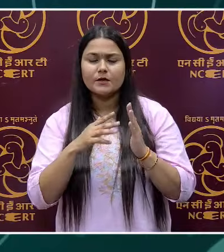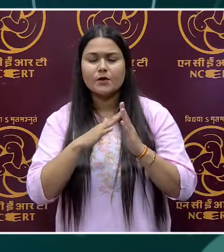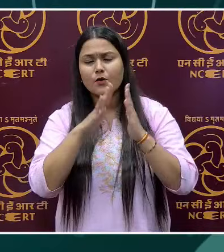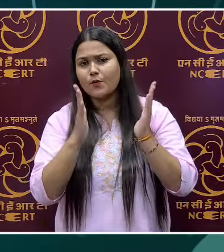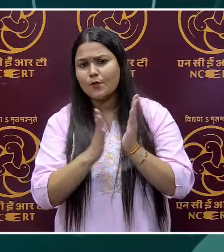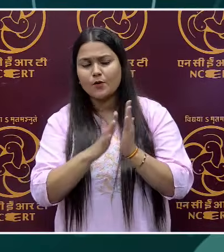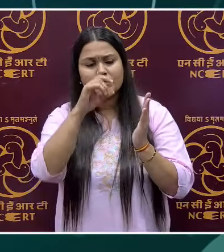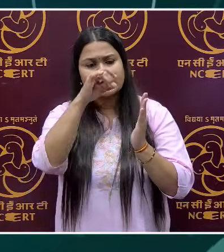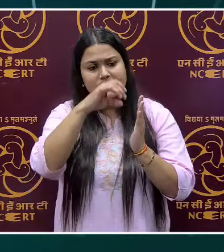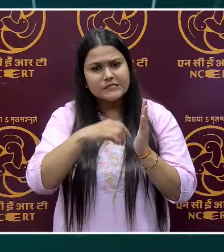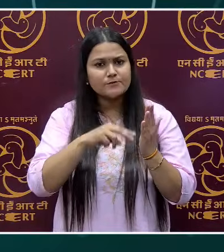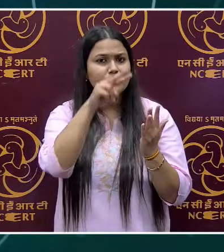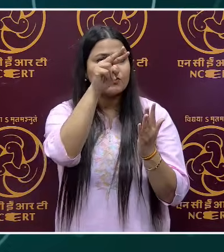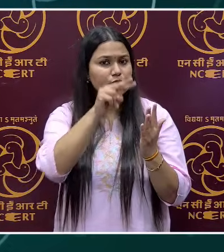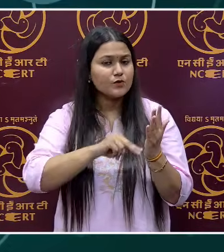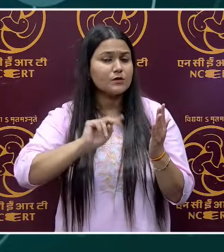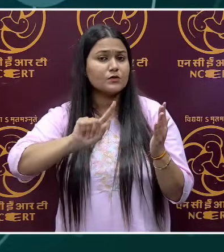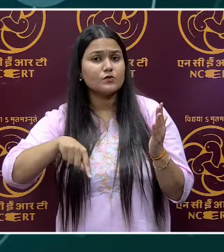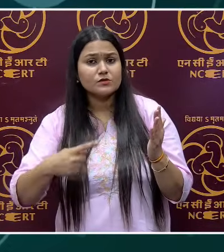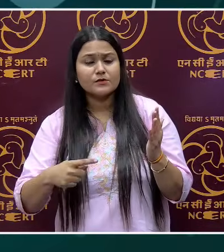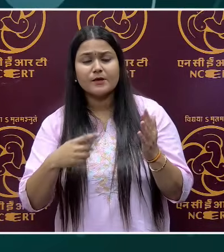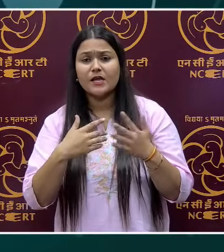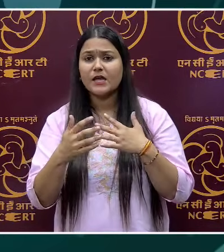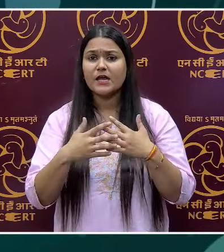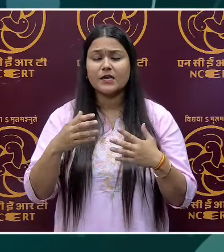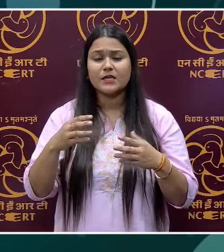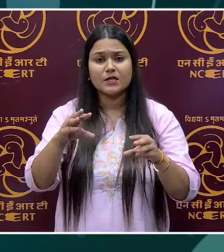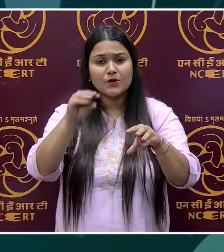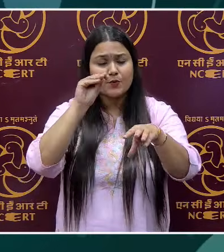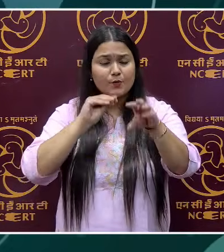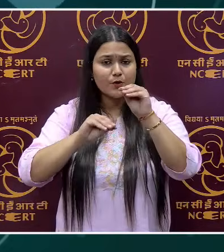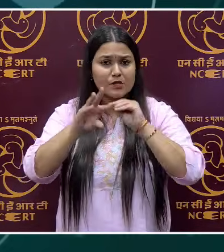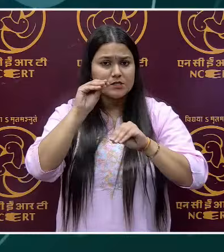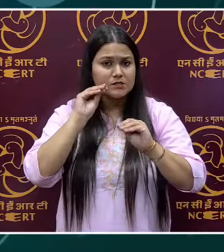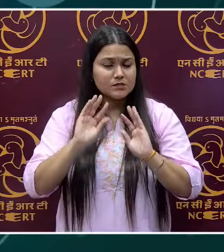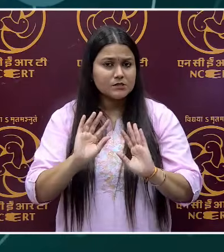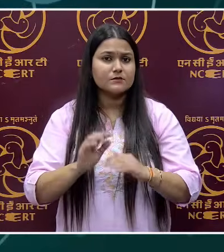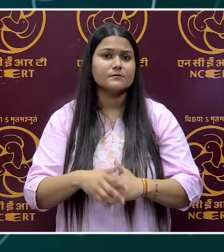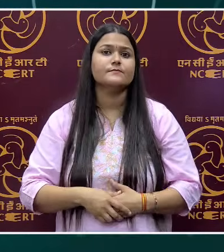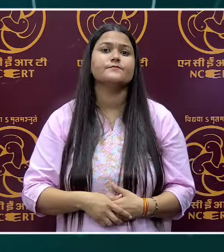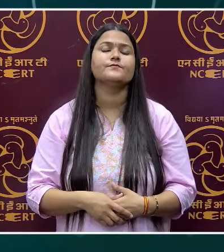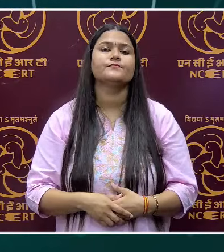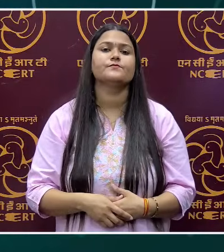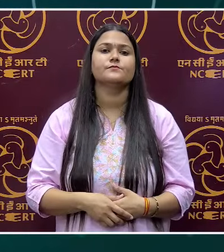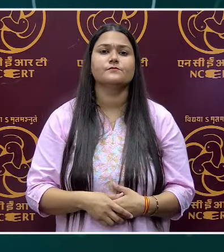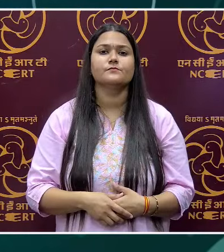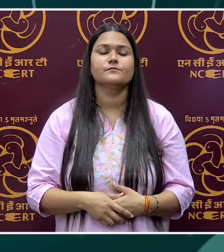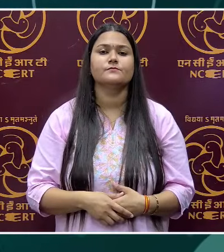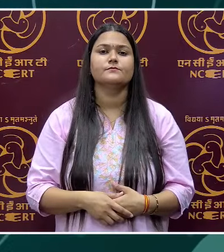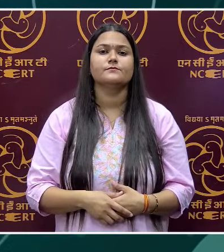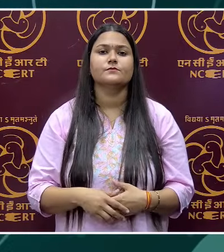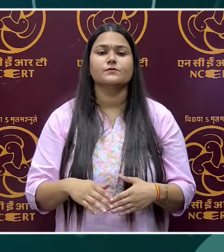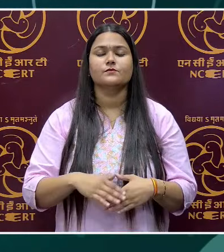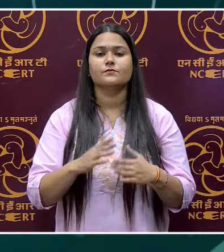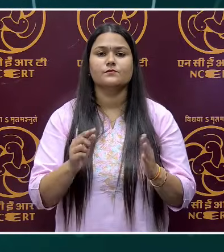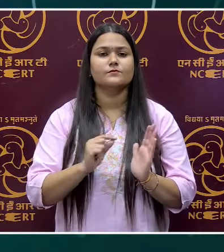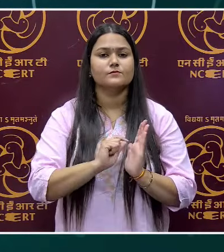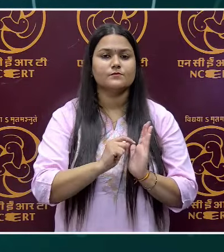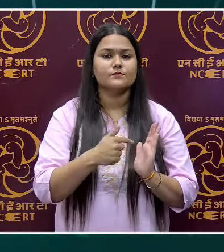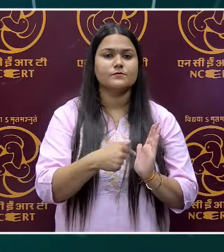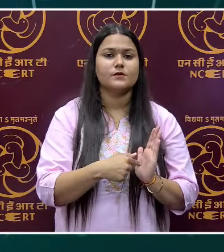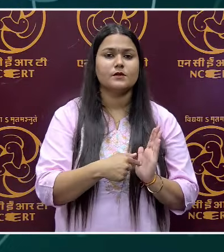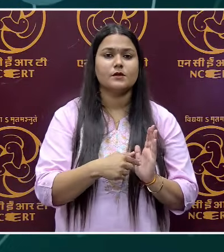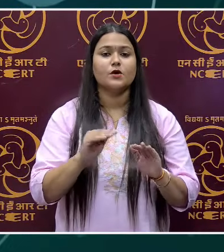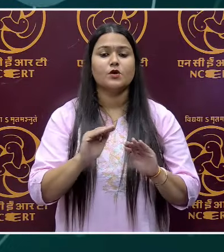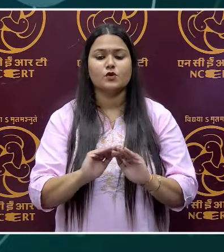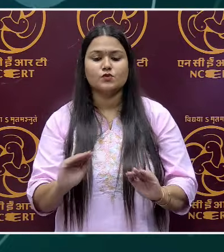this whatever knowledge is required before this activity, everything is written here, students need